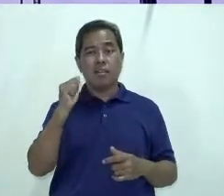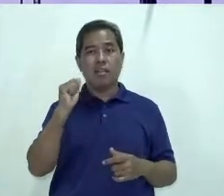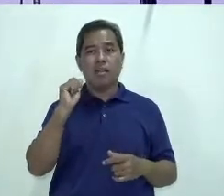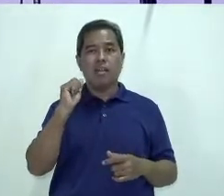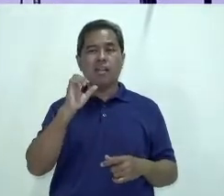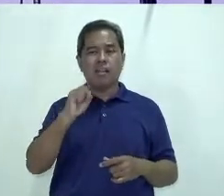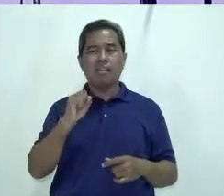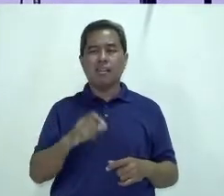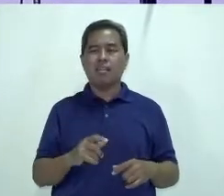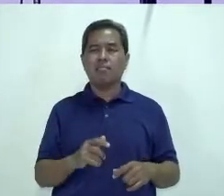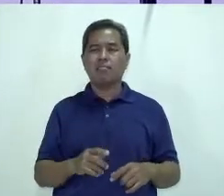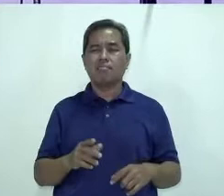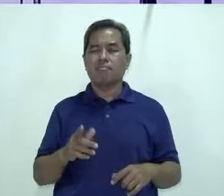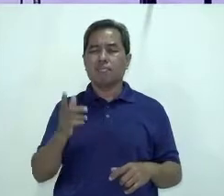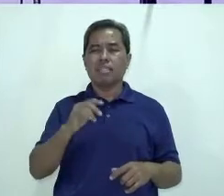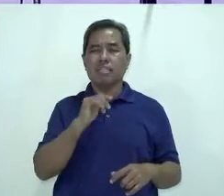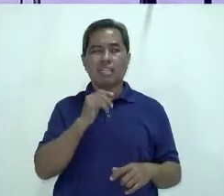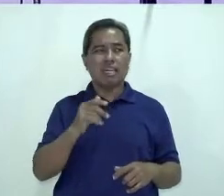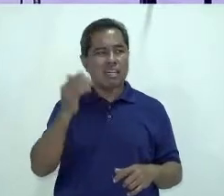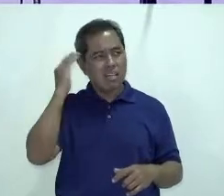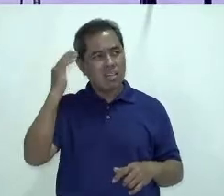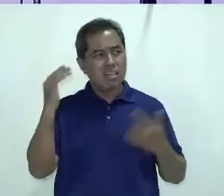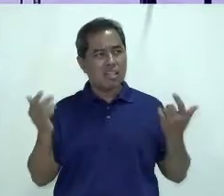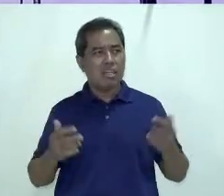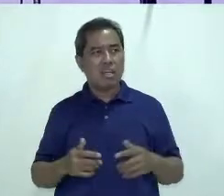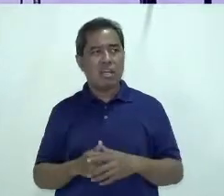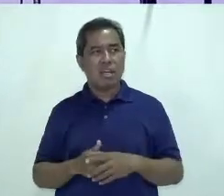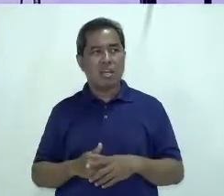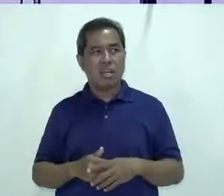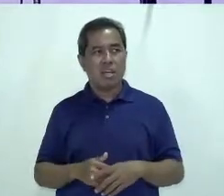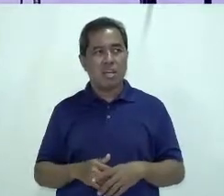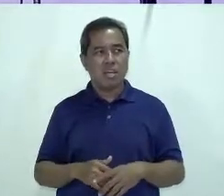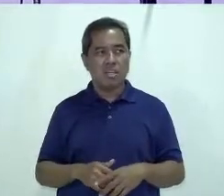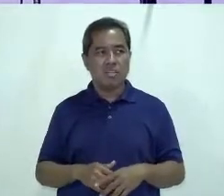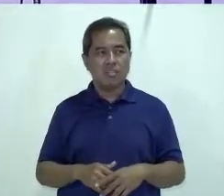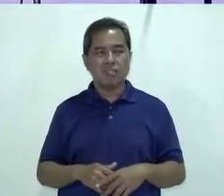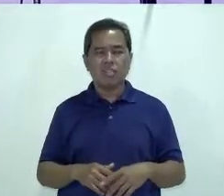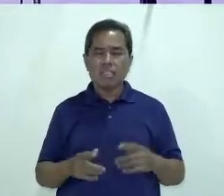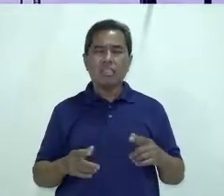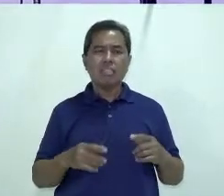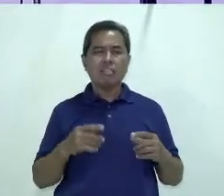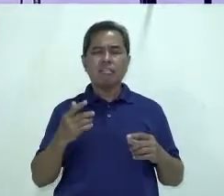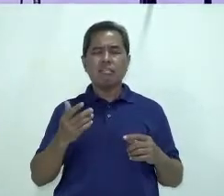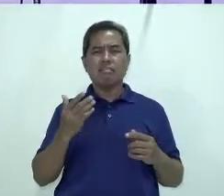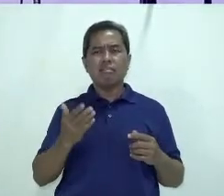that. I mean, for all they knew, the next thing was they were probably going to die.